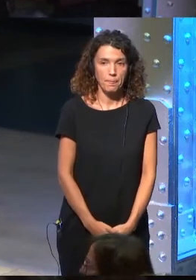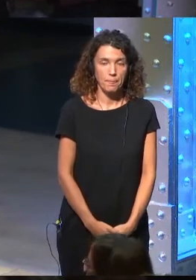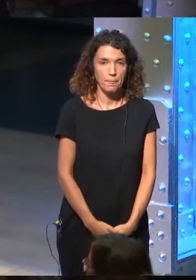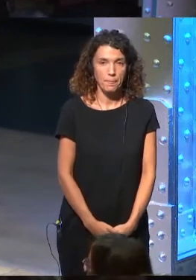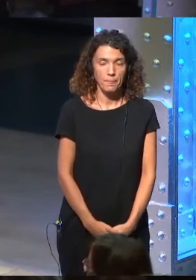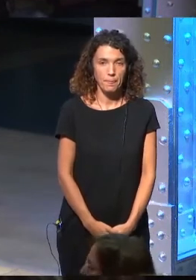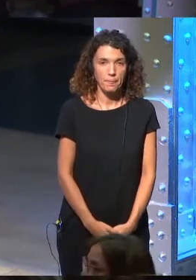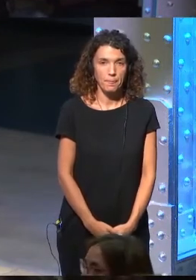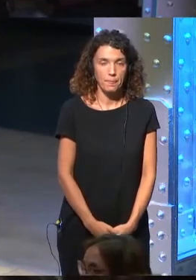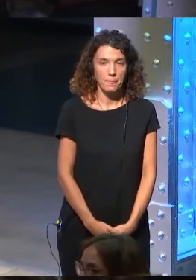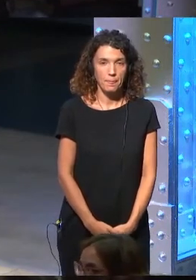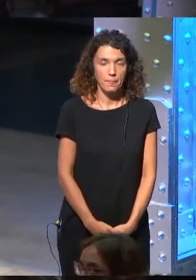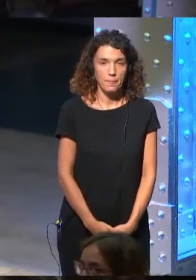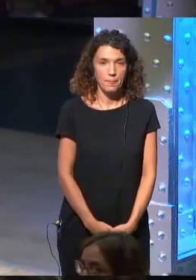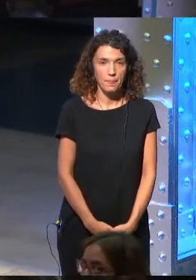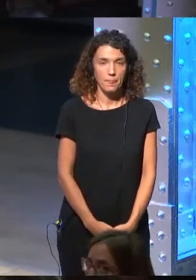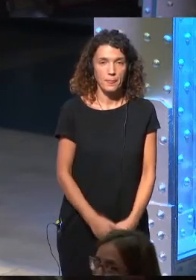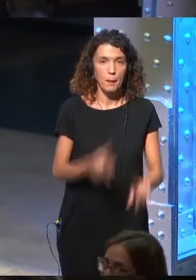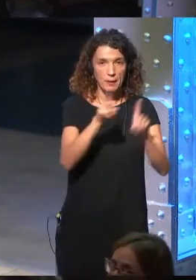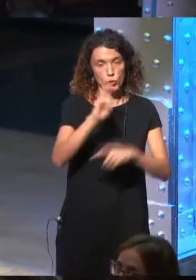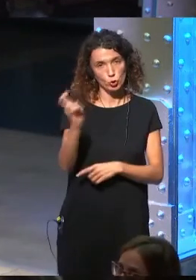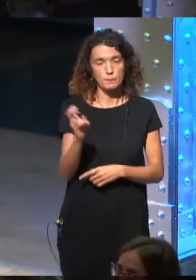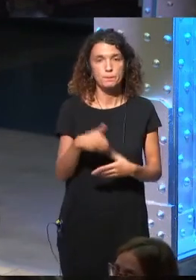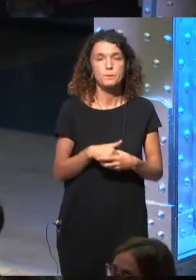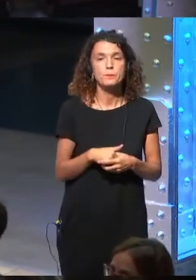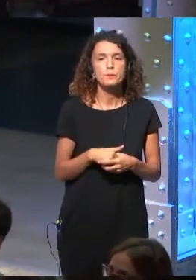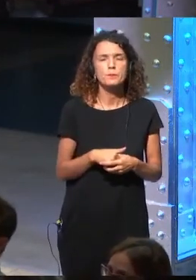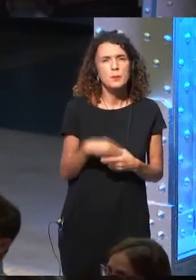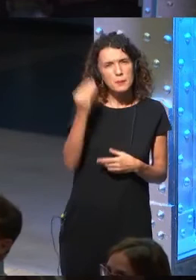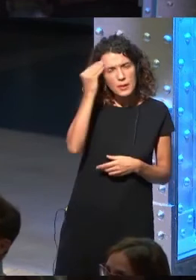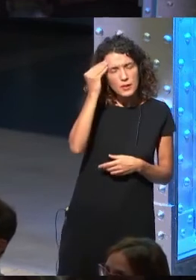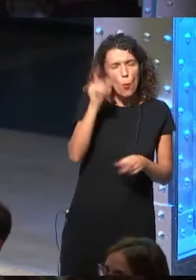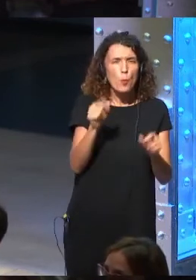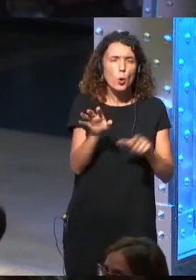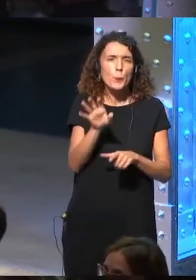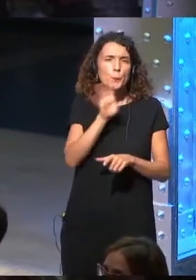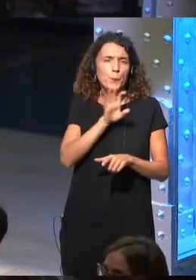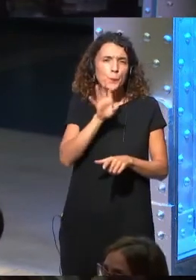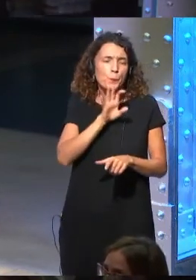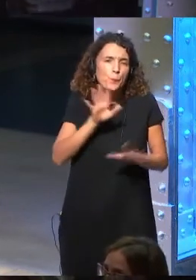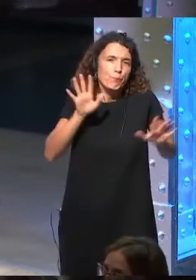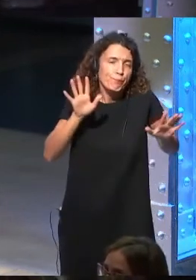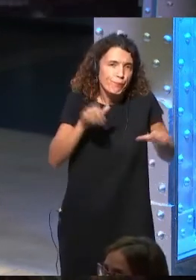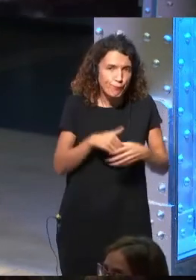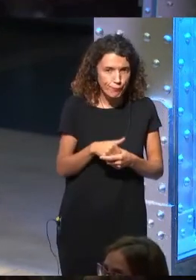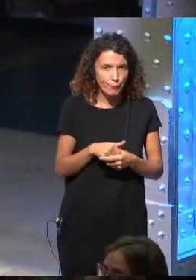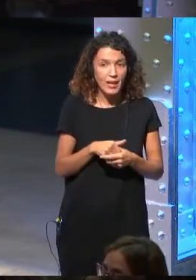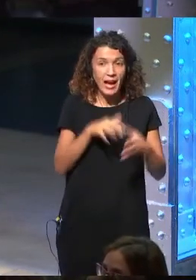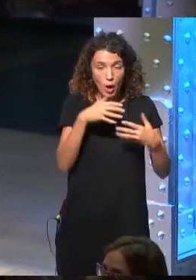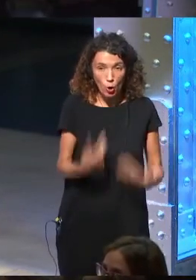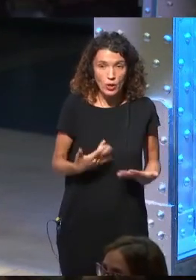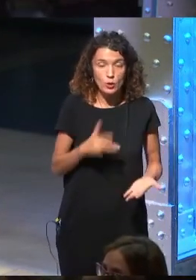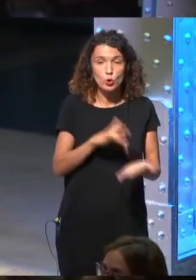I was just wondering if you think it's at all ironic that up until now only men have dared to raise their voices to ask you